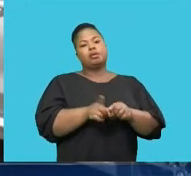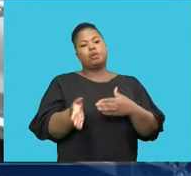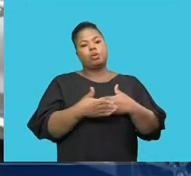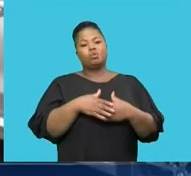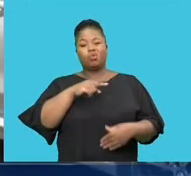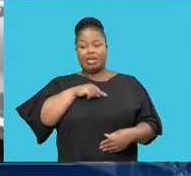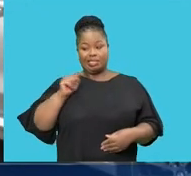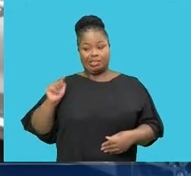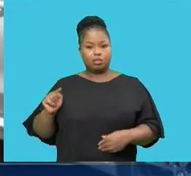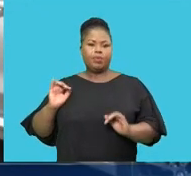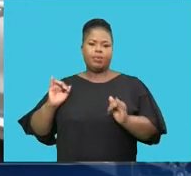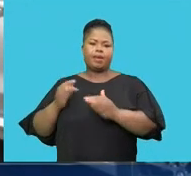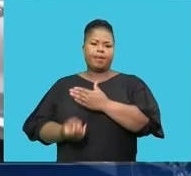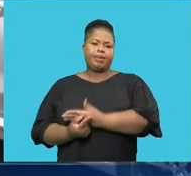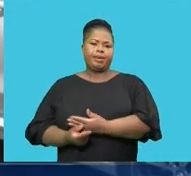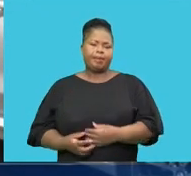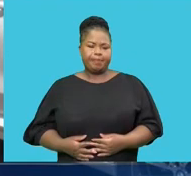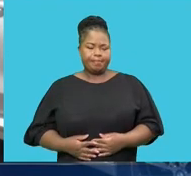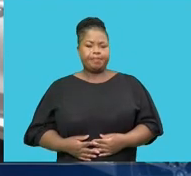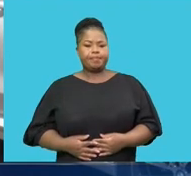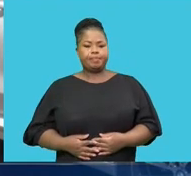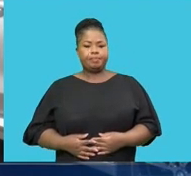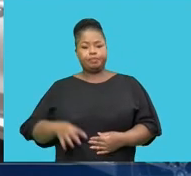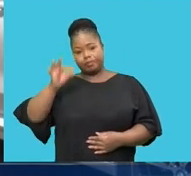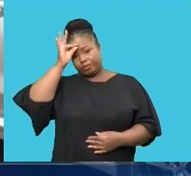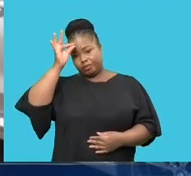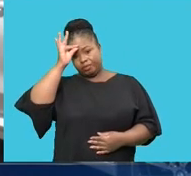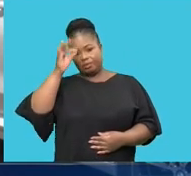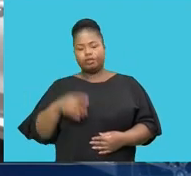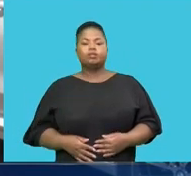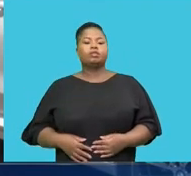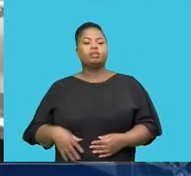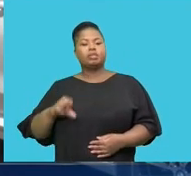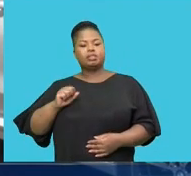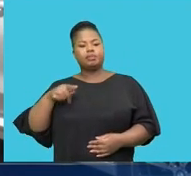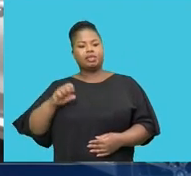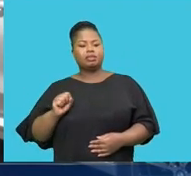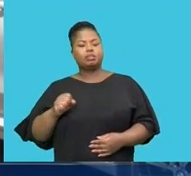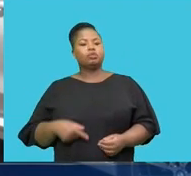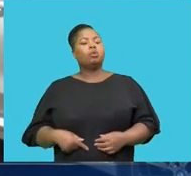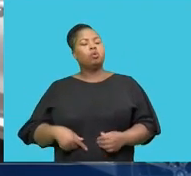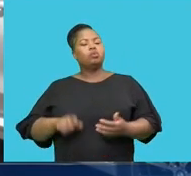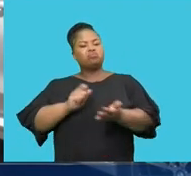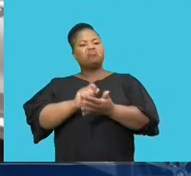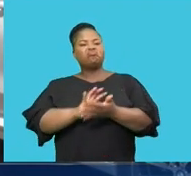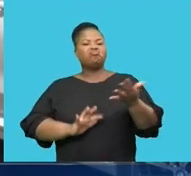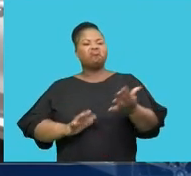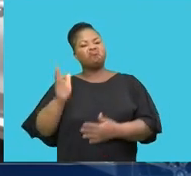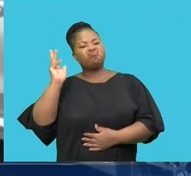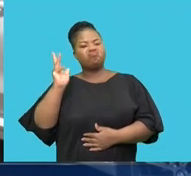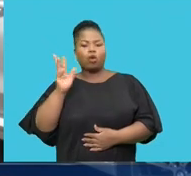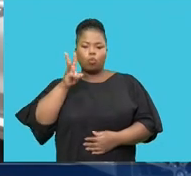due to this horrific incident. The cops and the South African Police Service will be giving a statement as to what is the